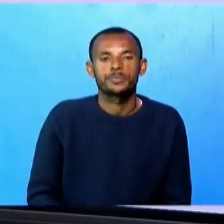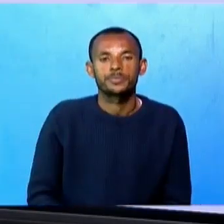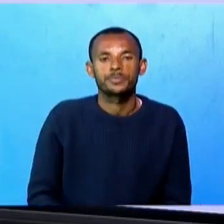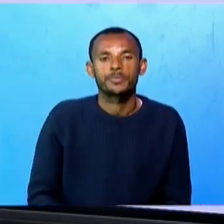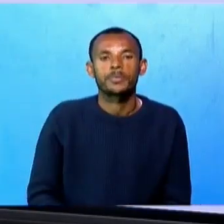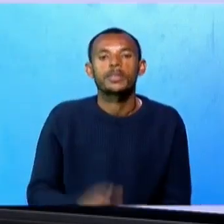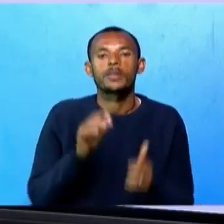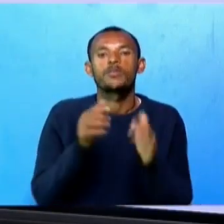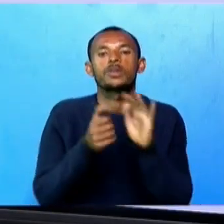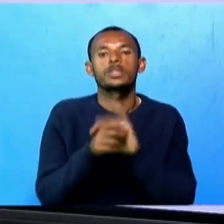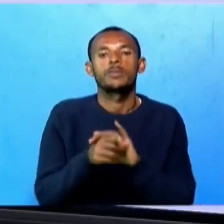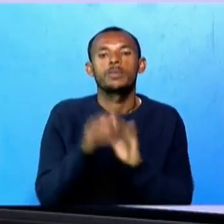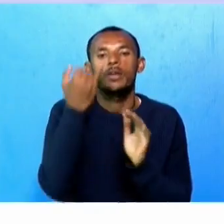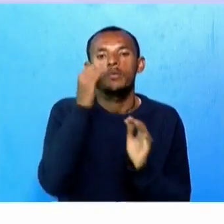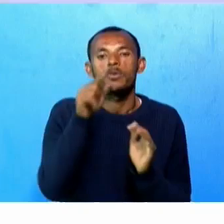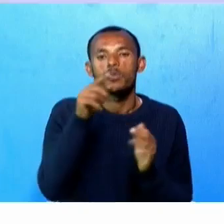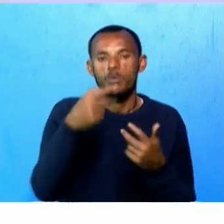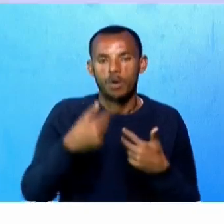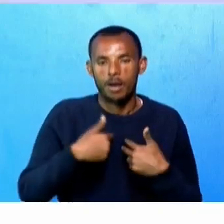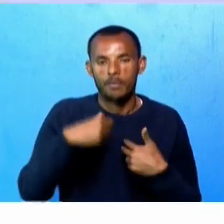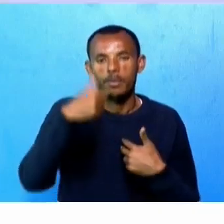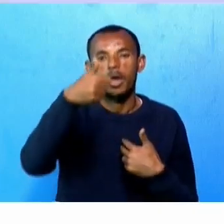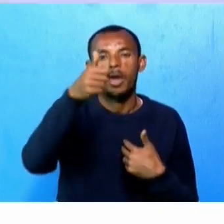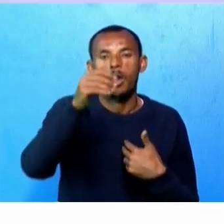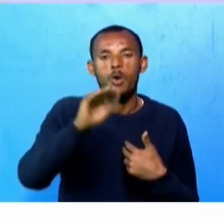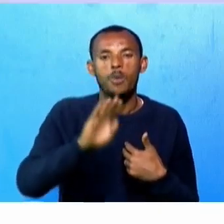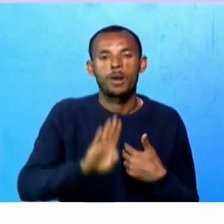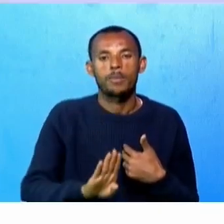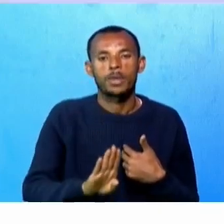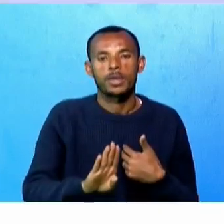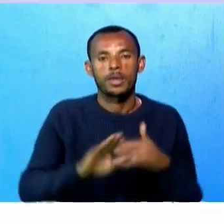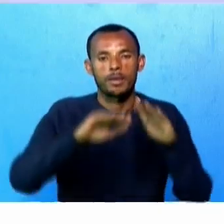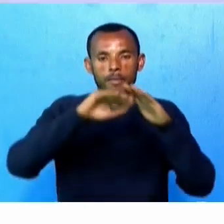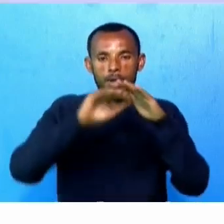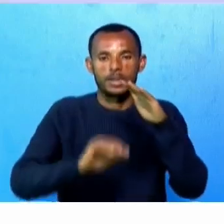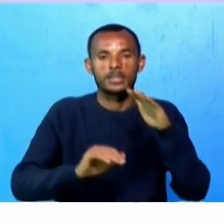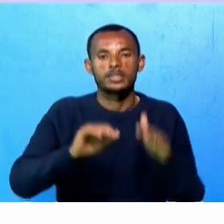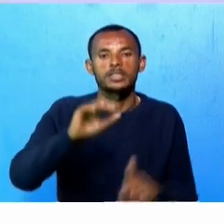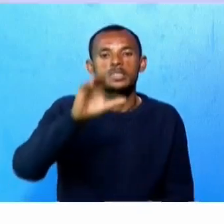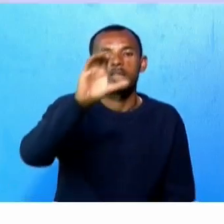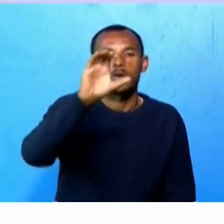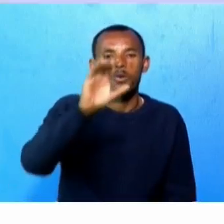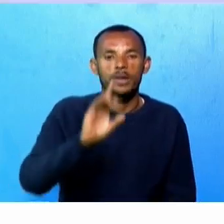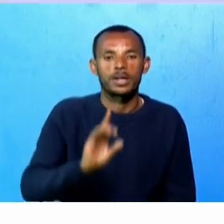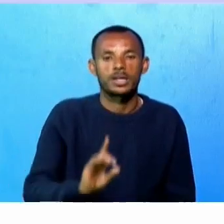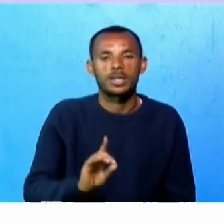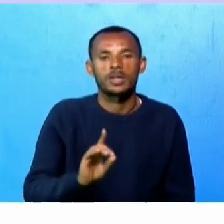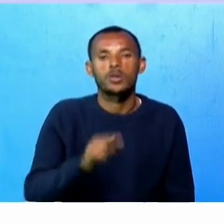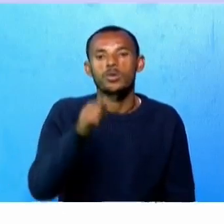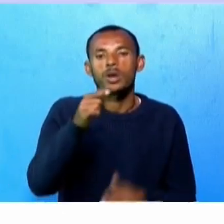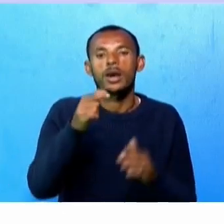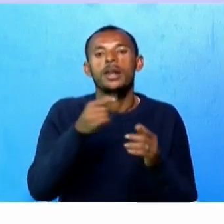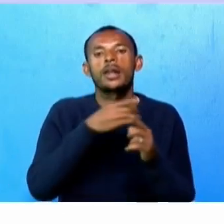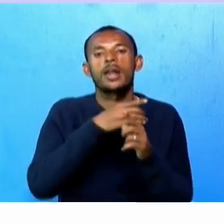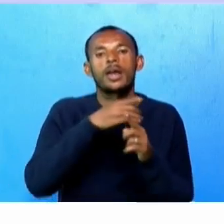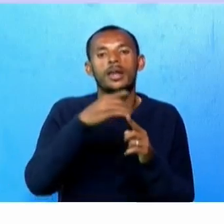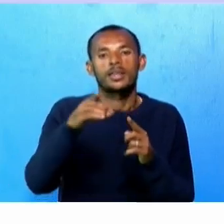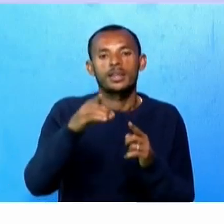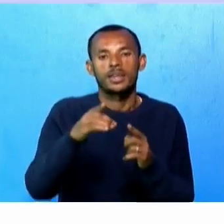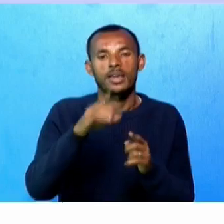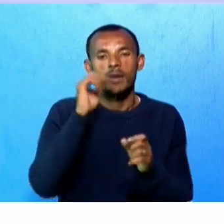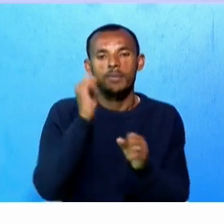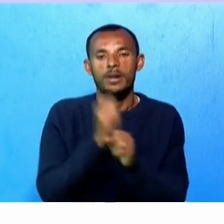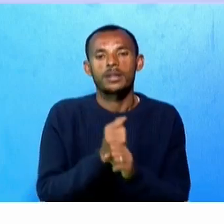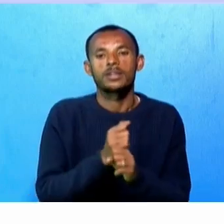for example, if you have A over B minus C over D, you can directly apply the